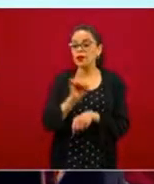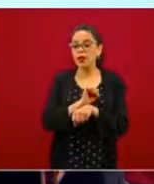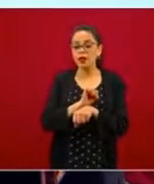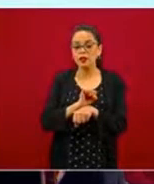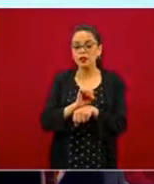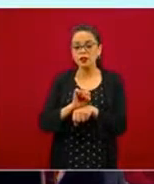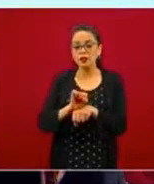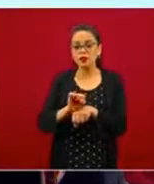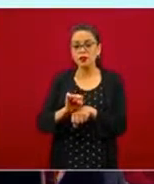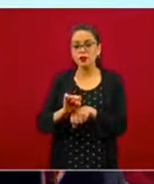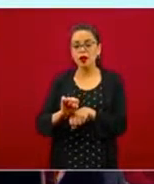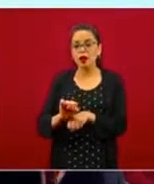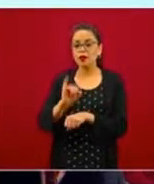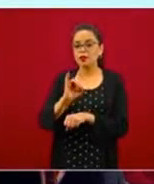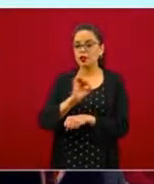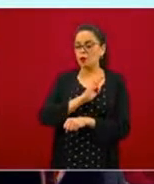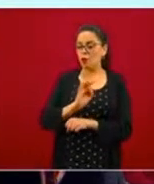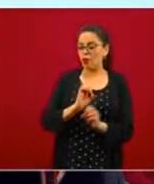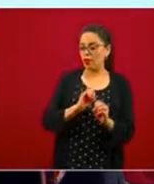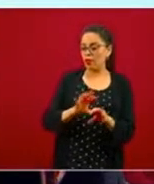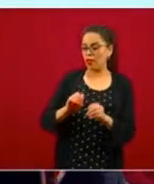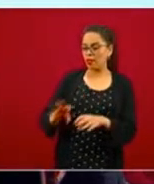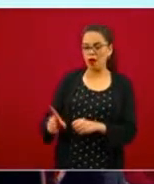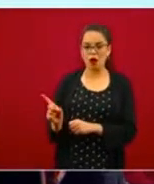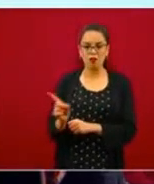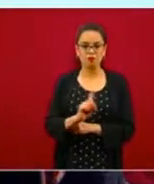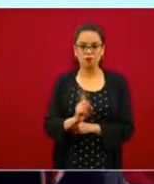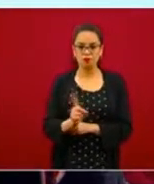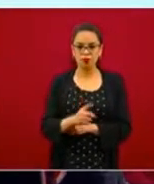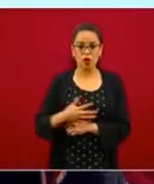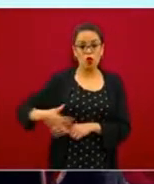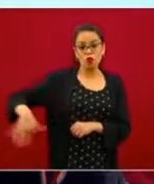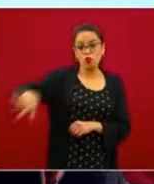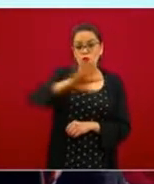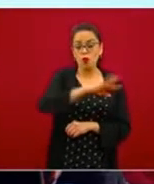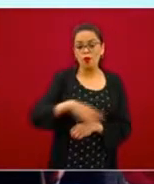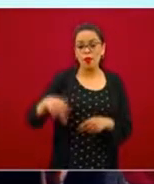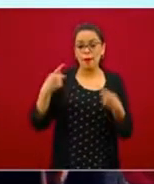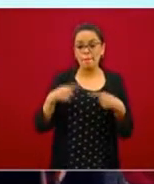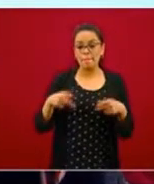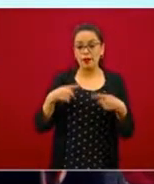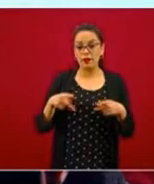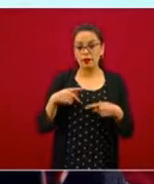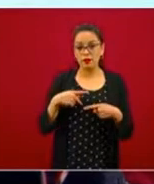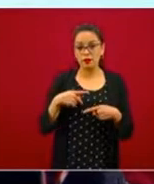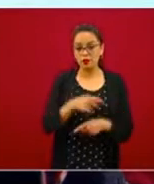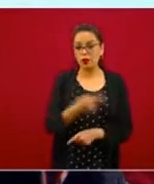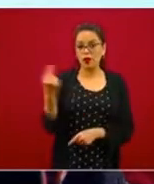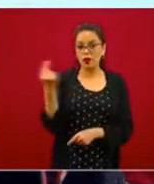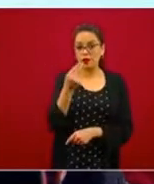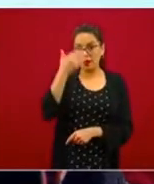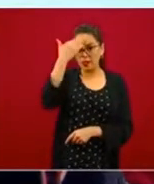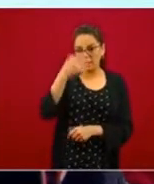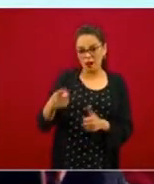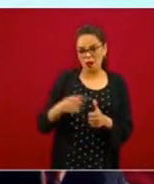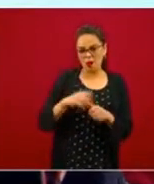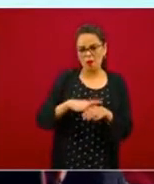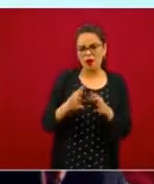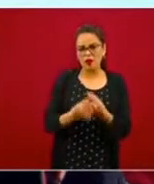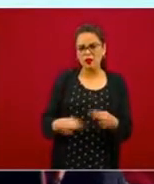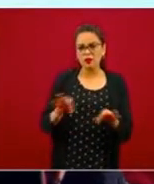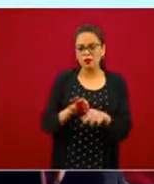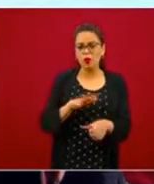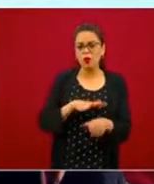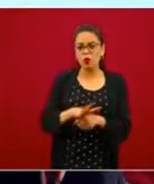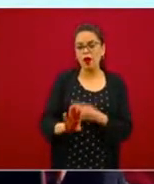used. One element that I want to share with you is the explanation of why we